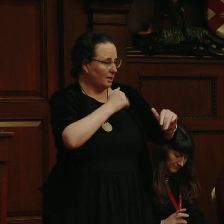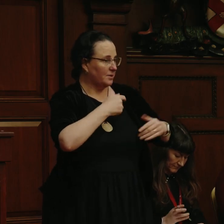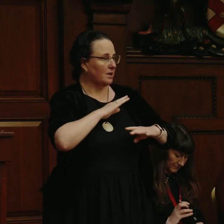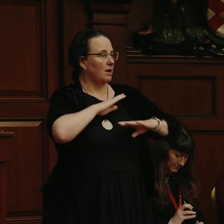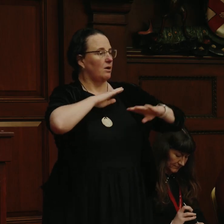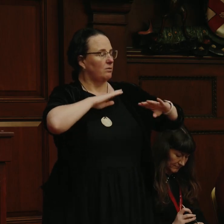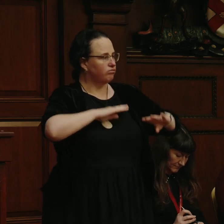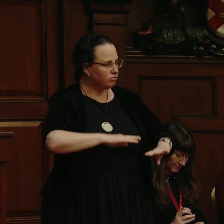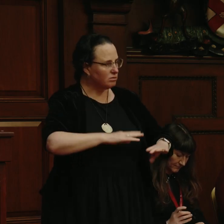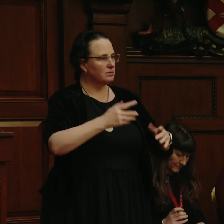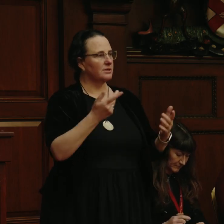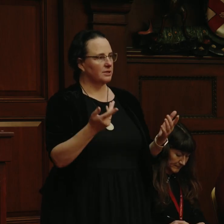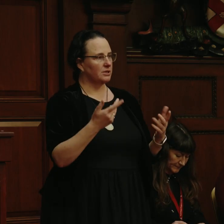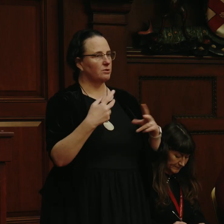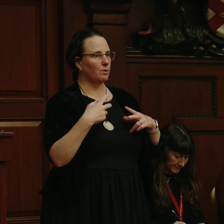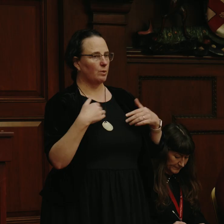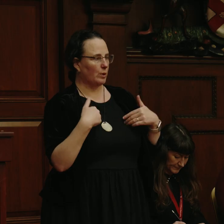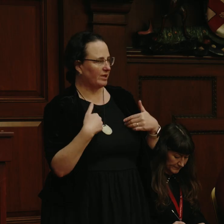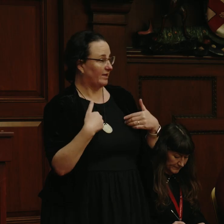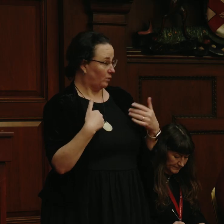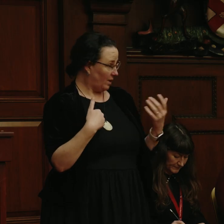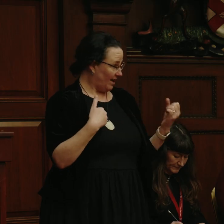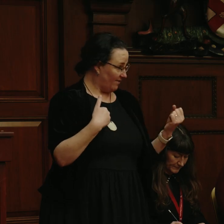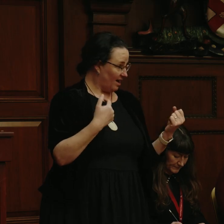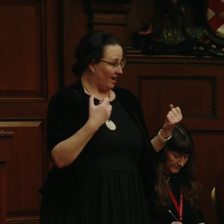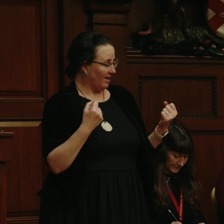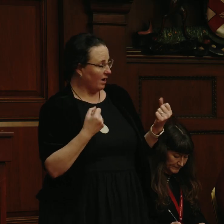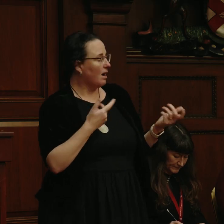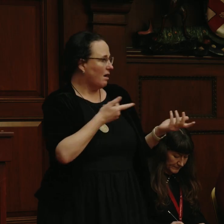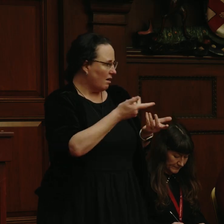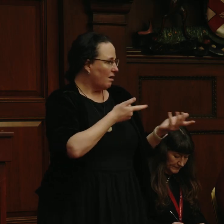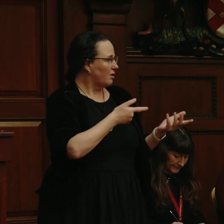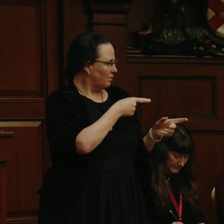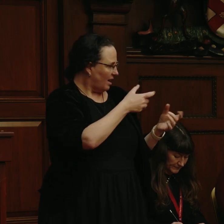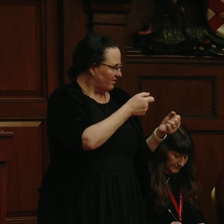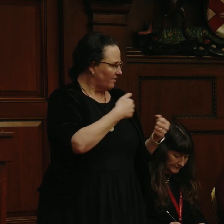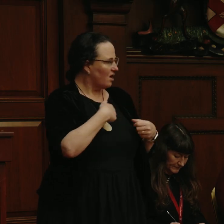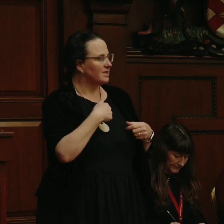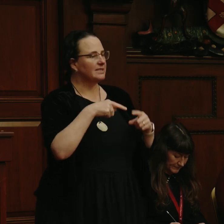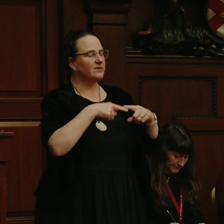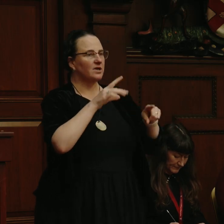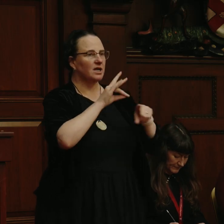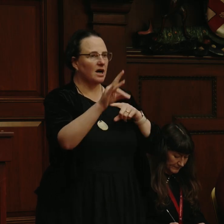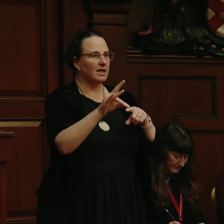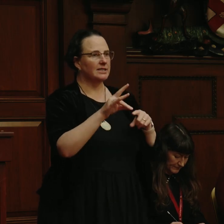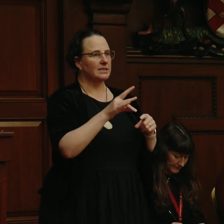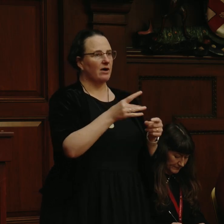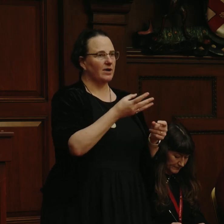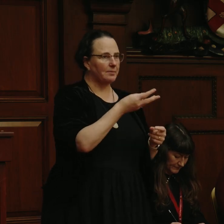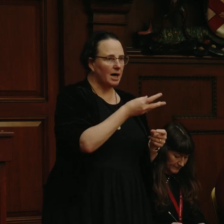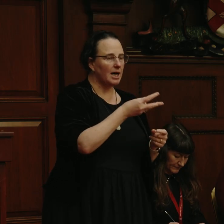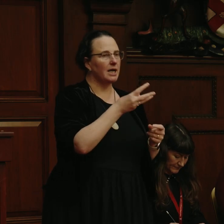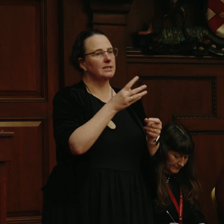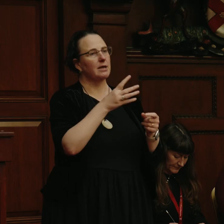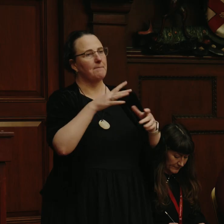that anxiety when you understand that there's different severities of Sjögren's, and, you